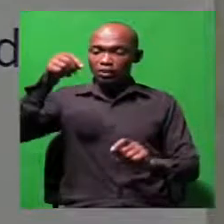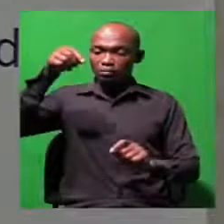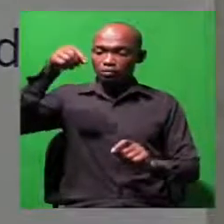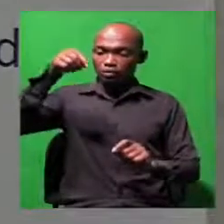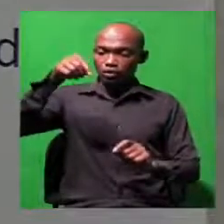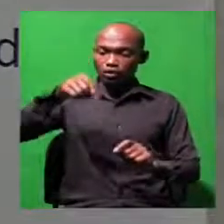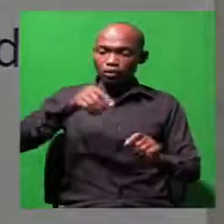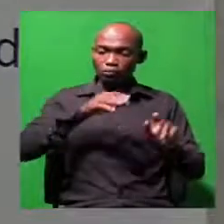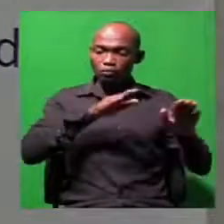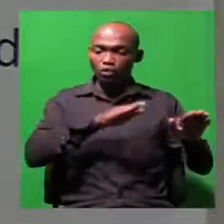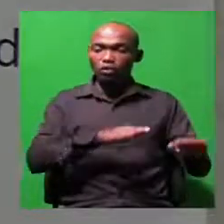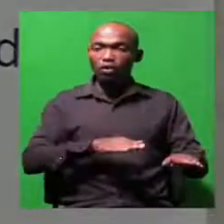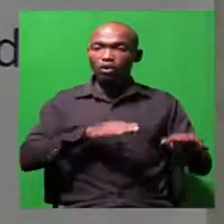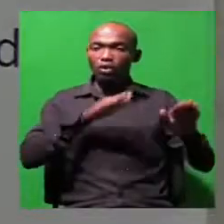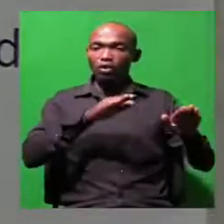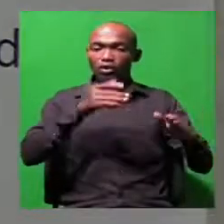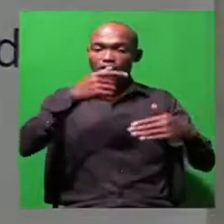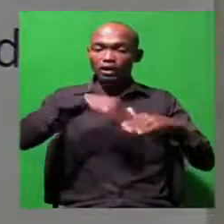Now, all of you,